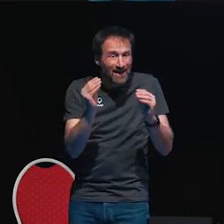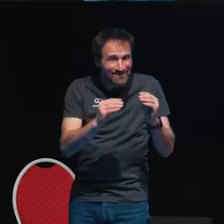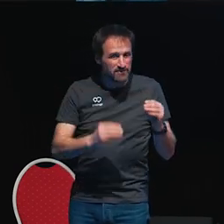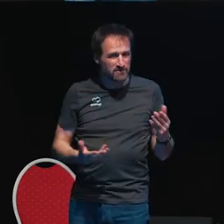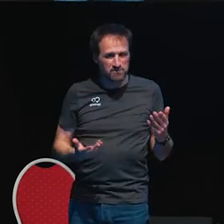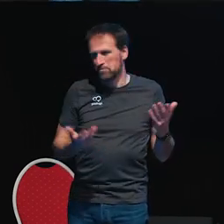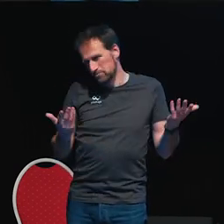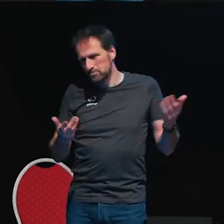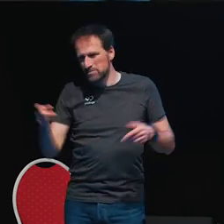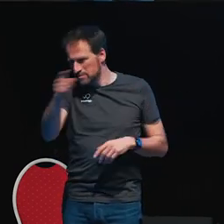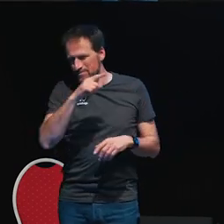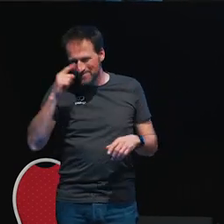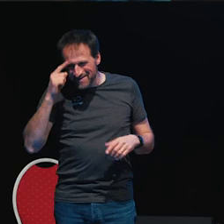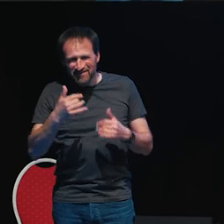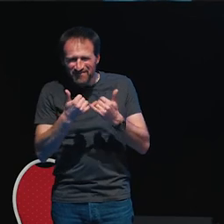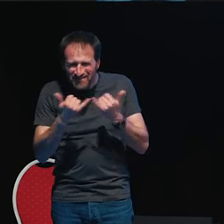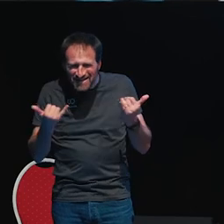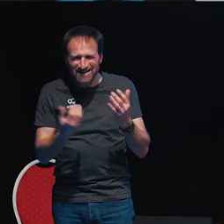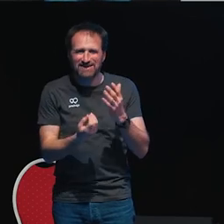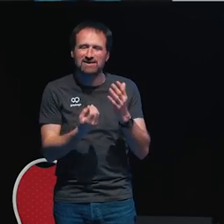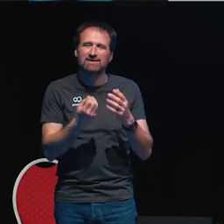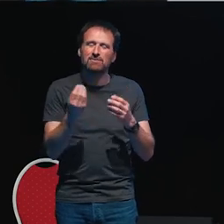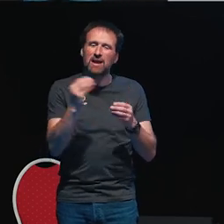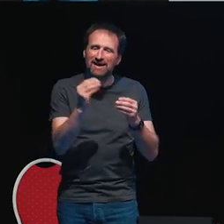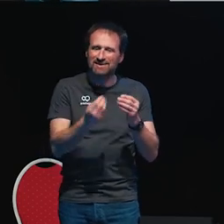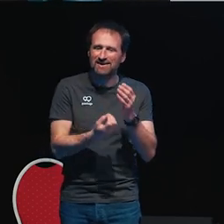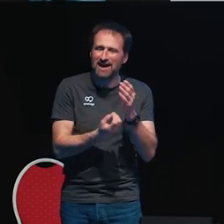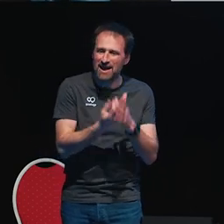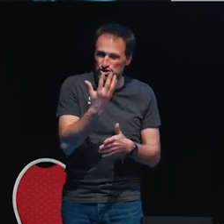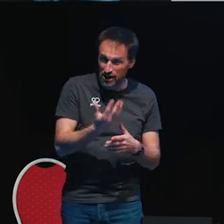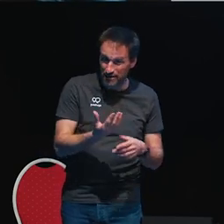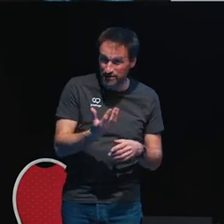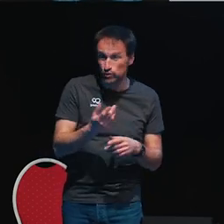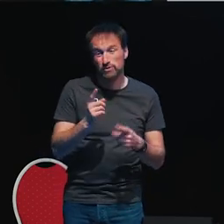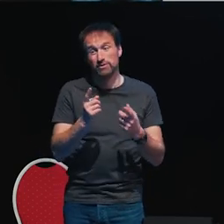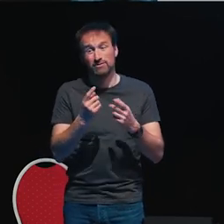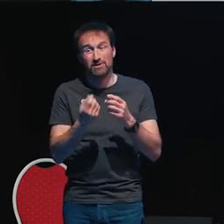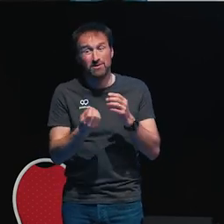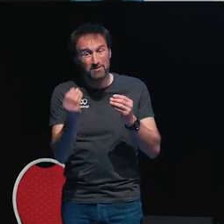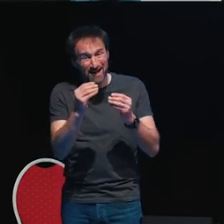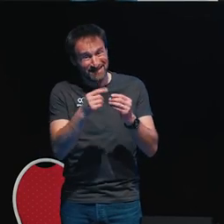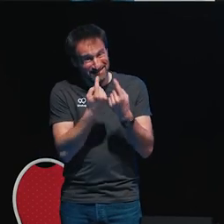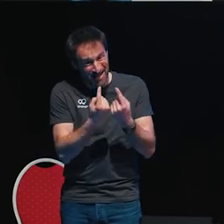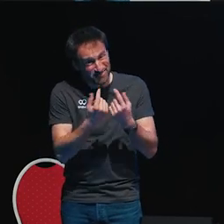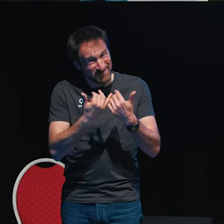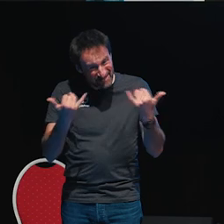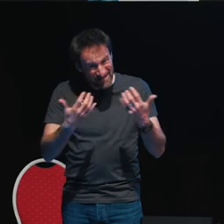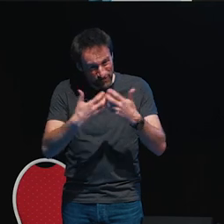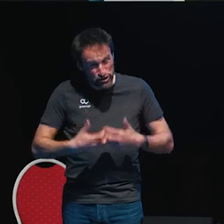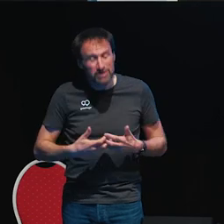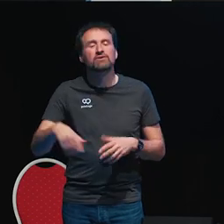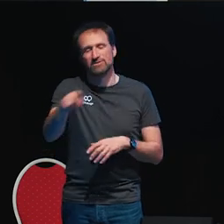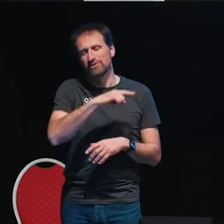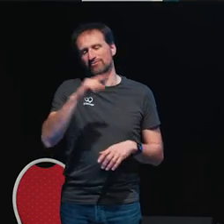you understand how to create and a plugin itself, then you know how the hell